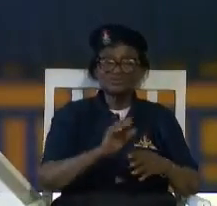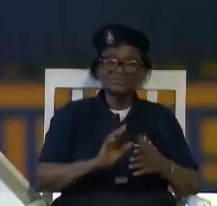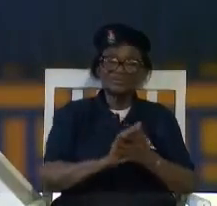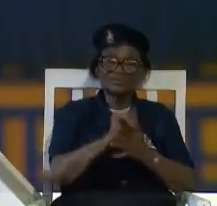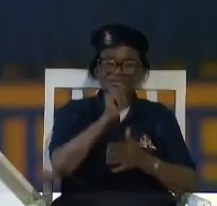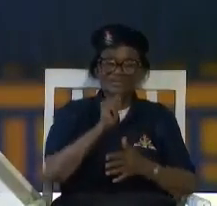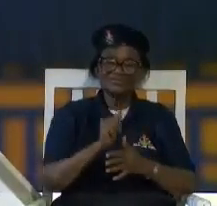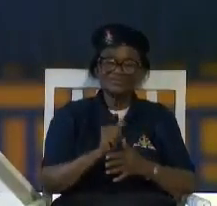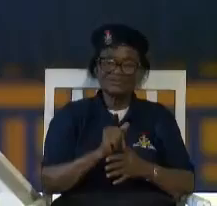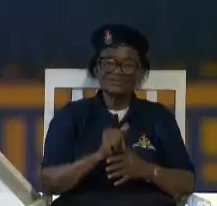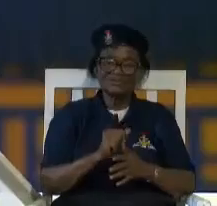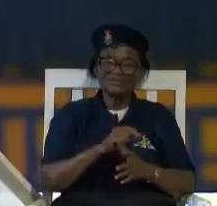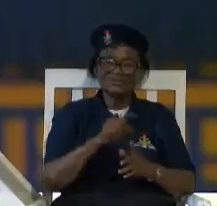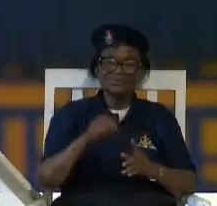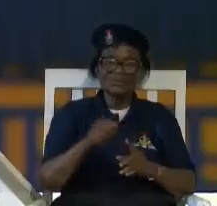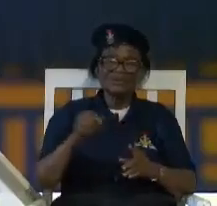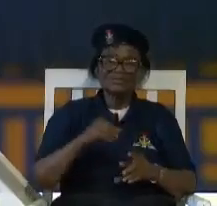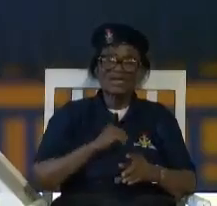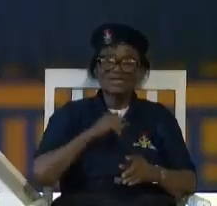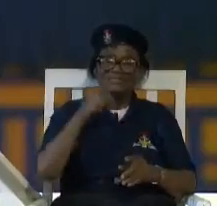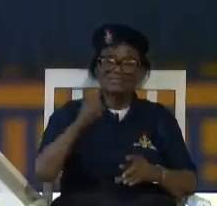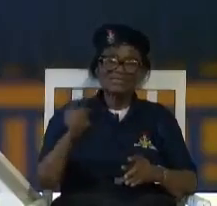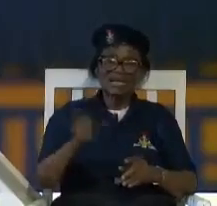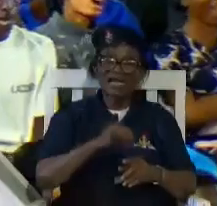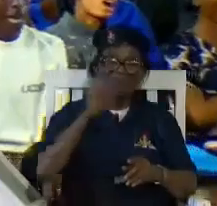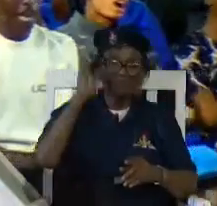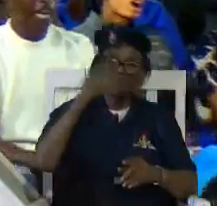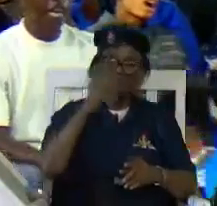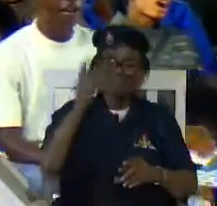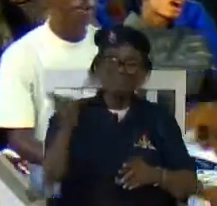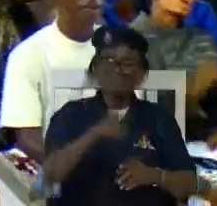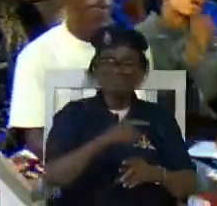believe? And when I say, your amen should have been louder.